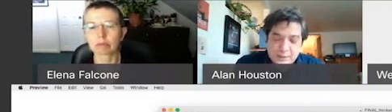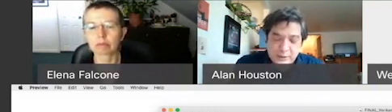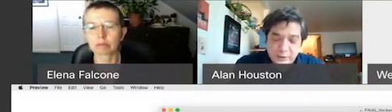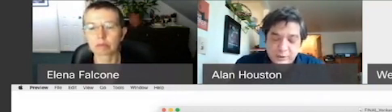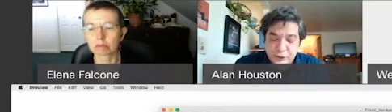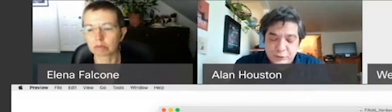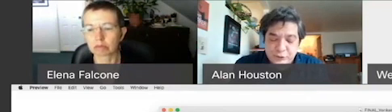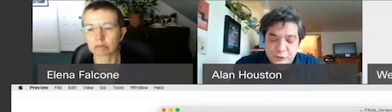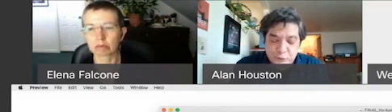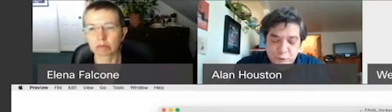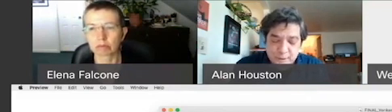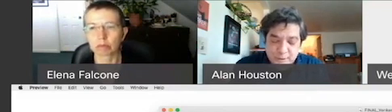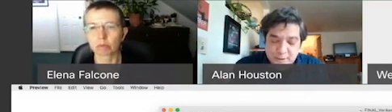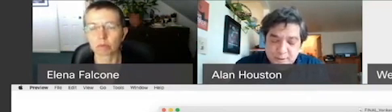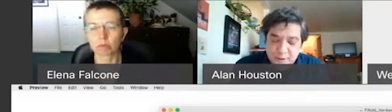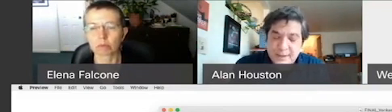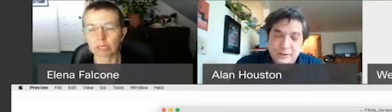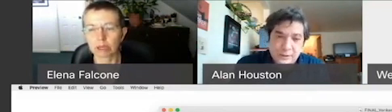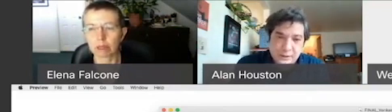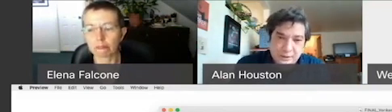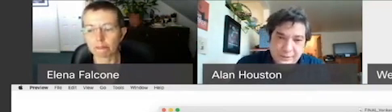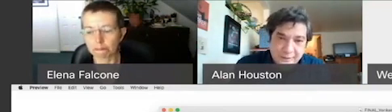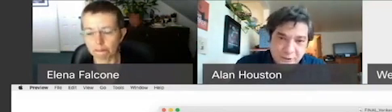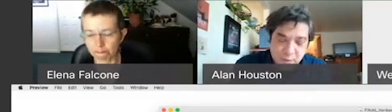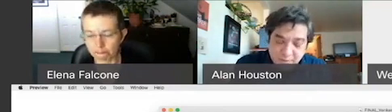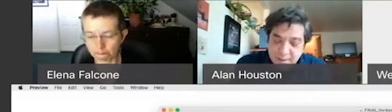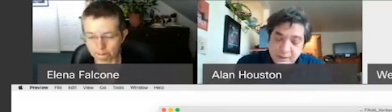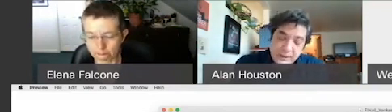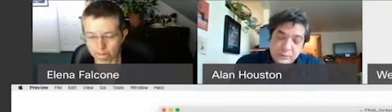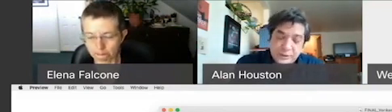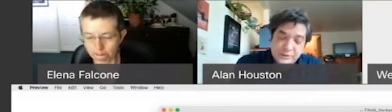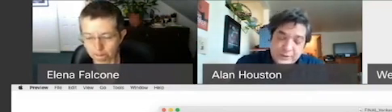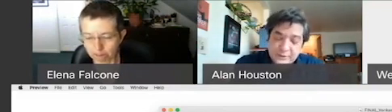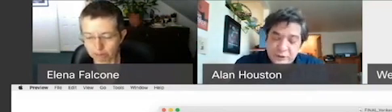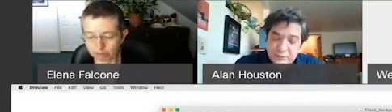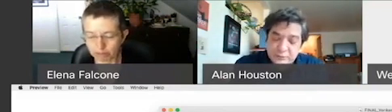you to check out the foundation's website, which is